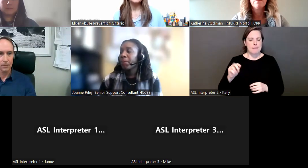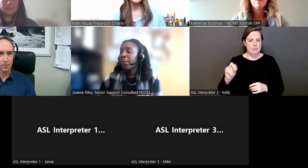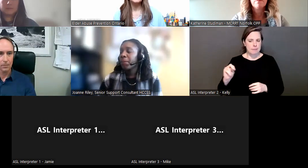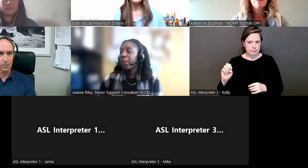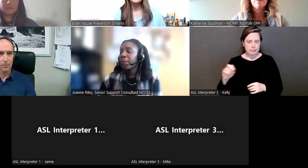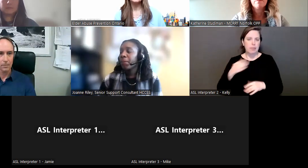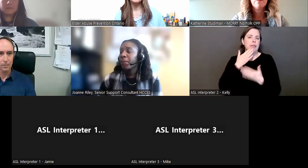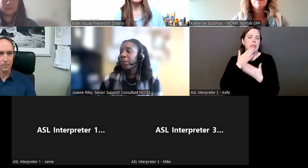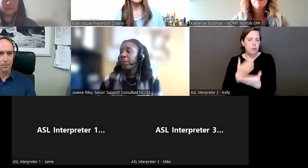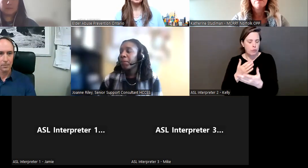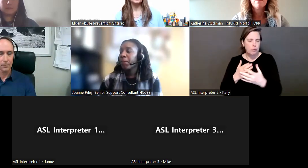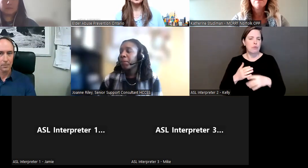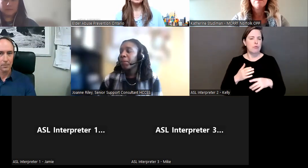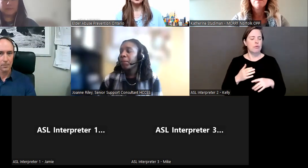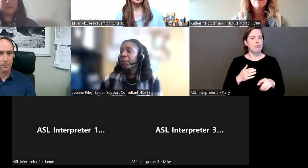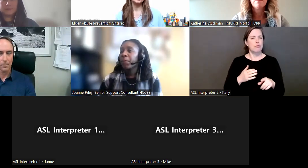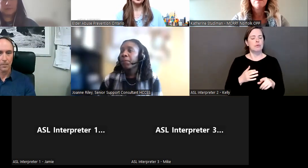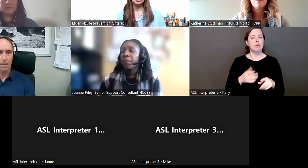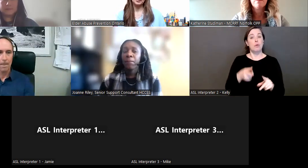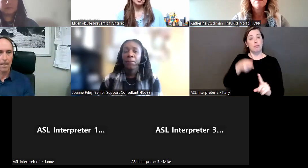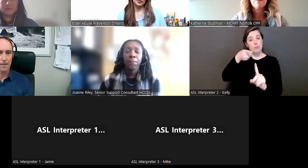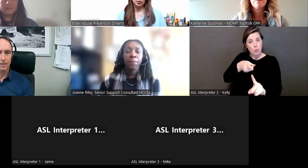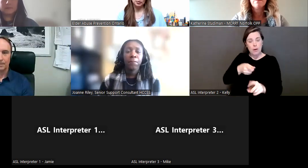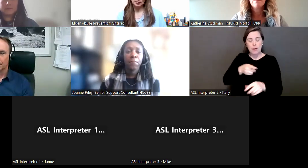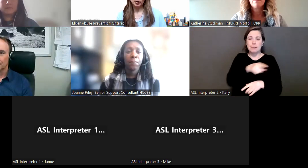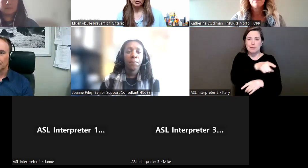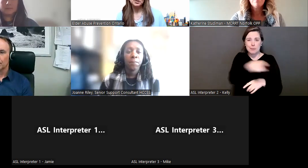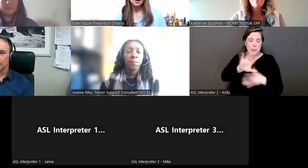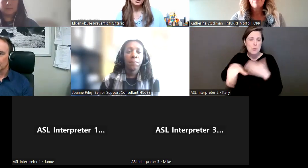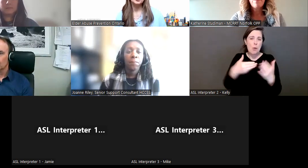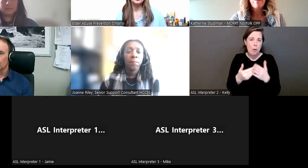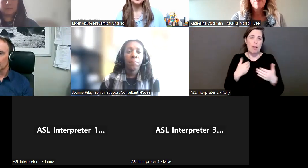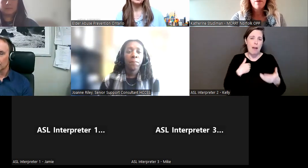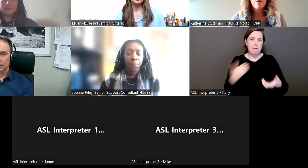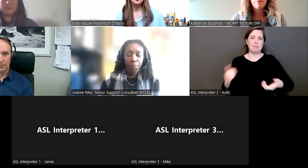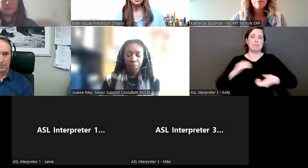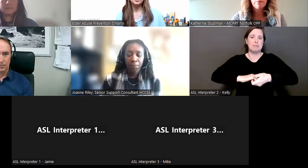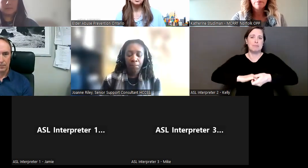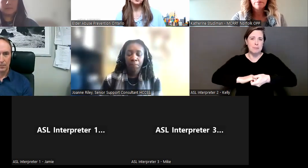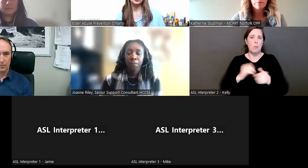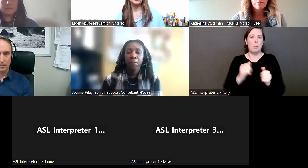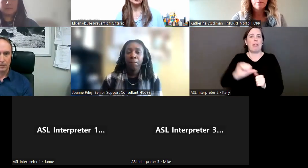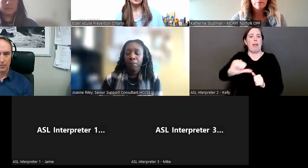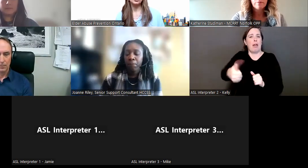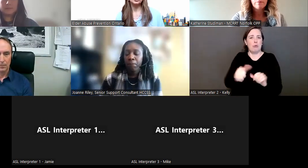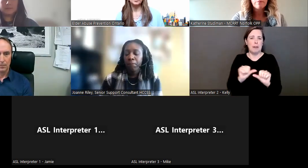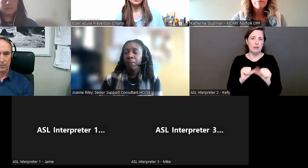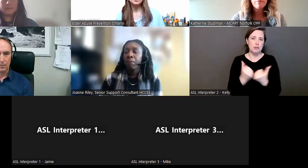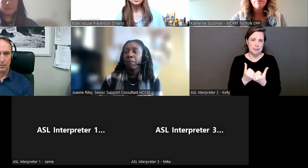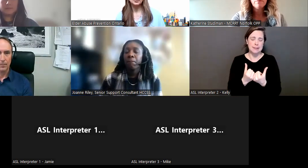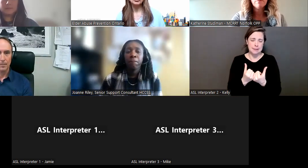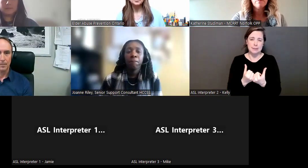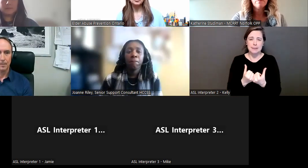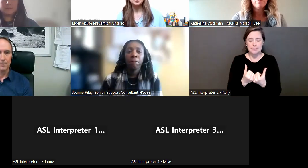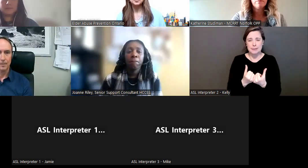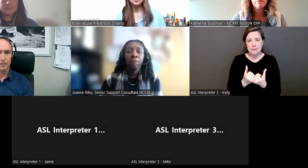partnership element to all of your roles, and not only working with police, but other community partners in terms of responding and supporting older